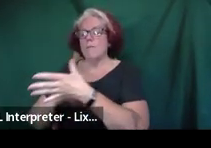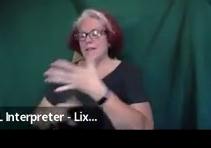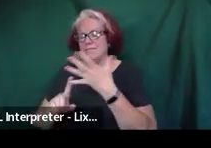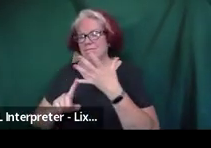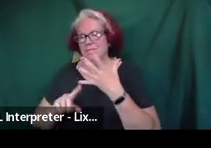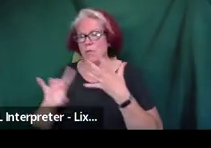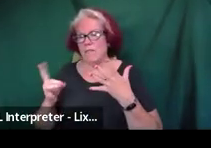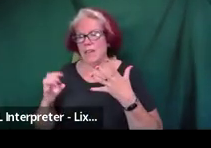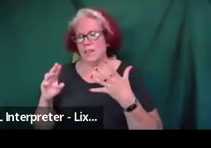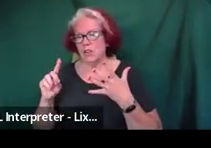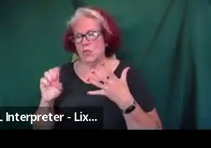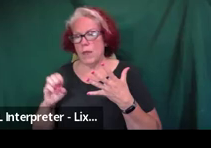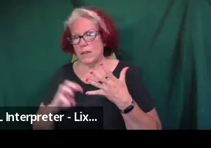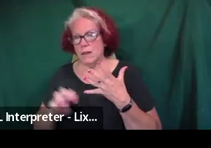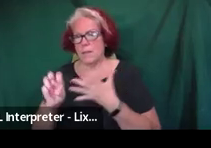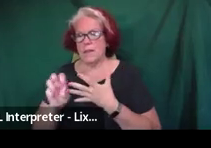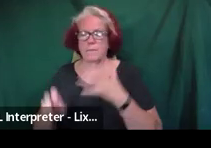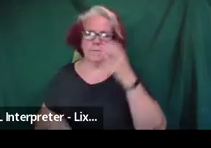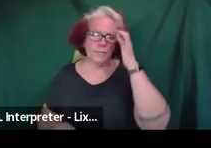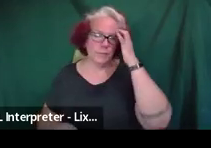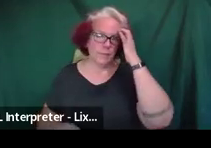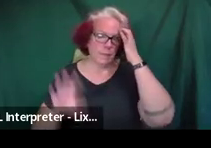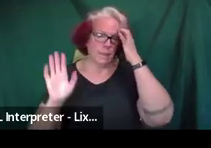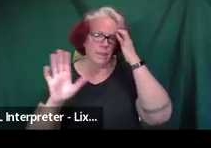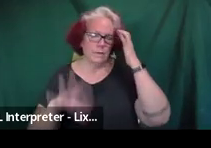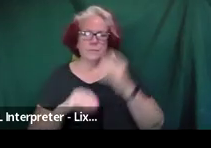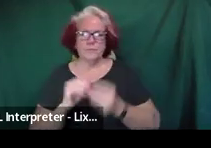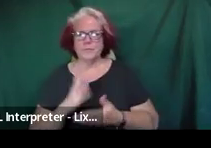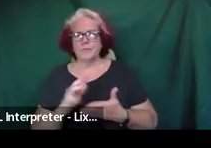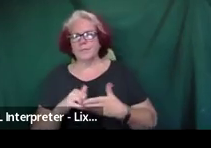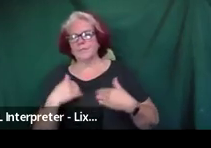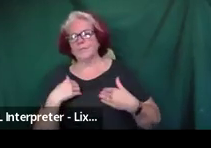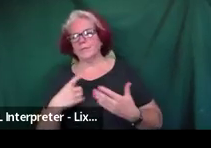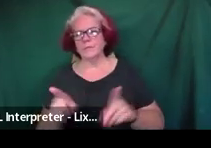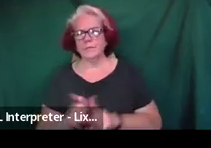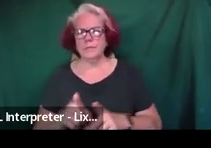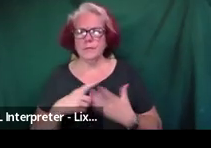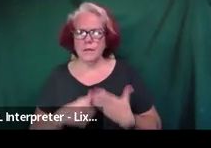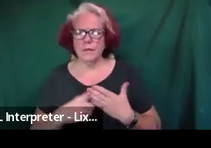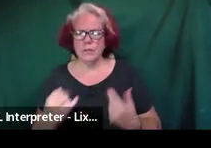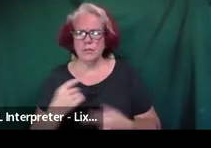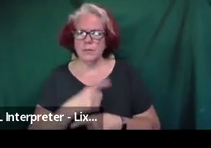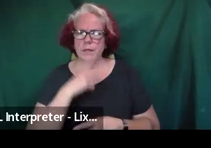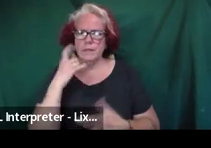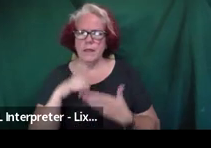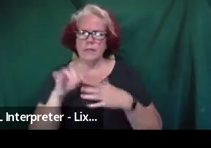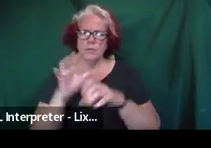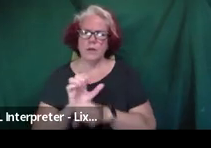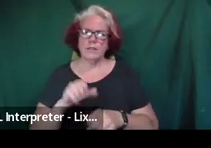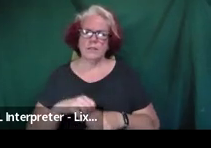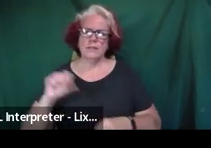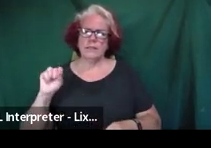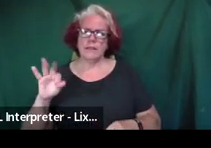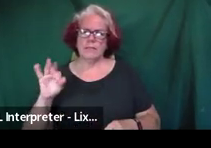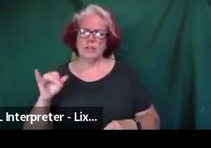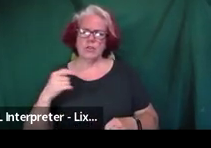eighth grade coming in. Can I add something to that? Because we had the same conversation today, because that's a practice in San Francisco that I think